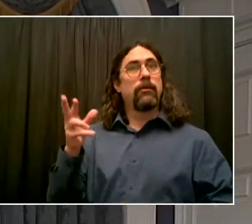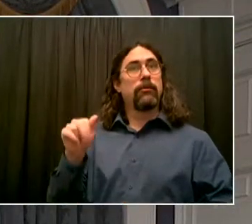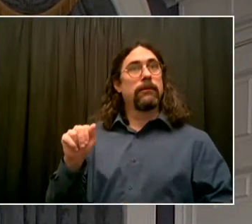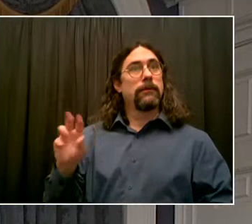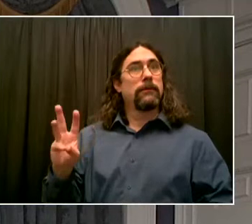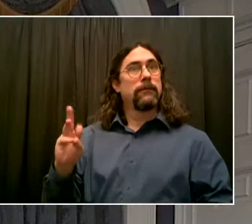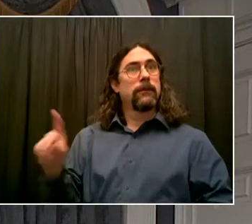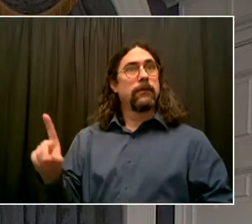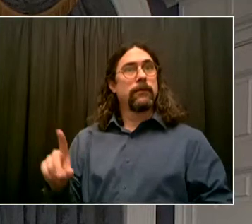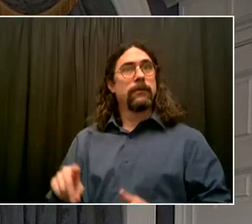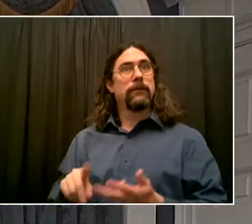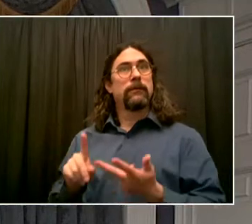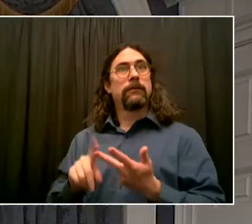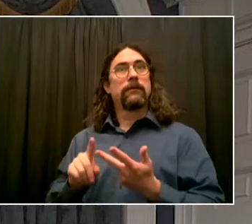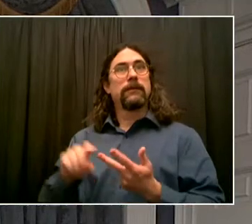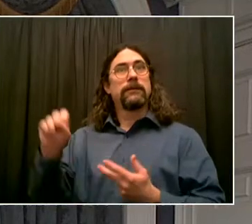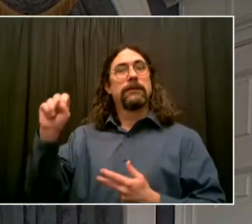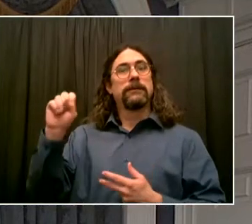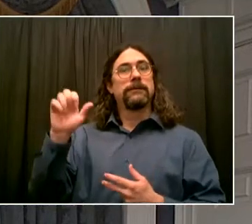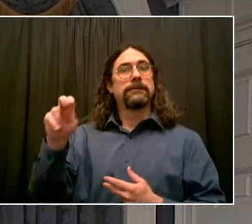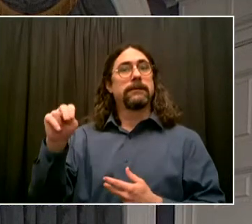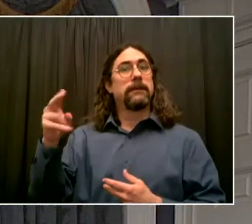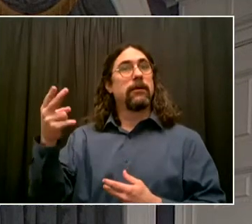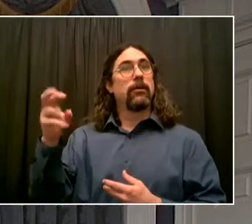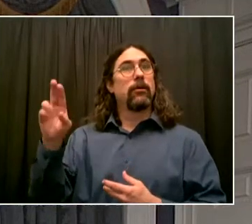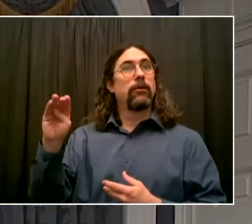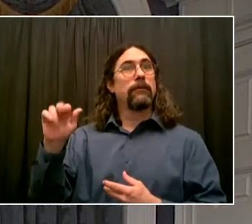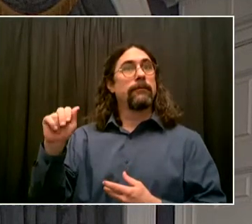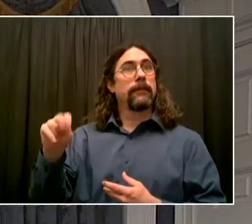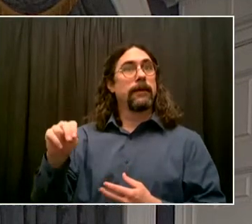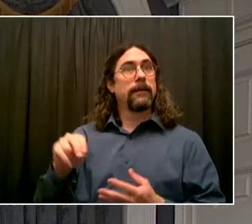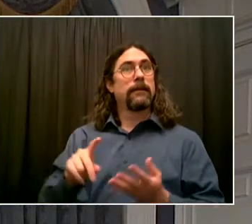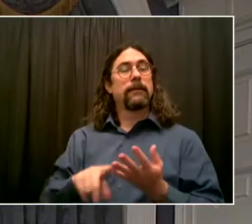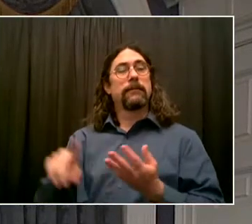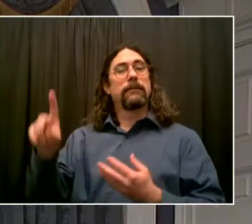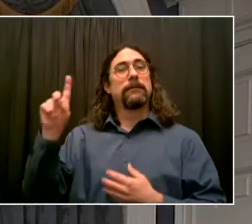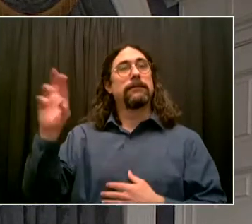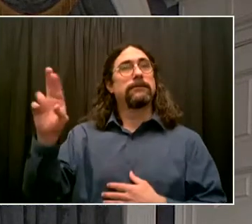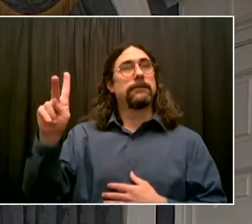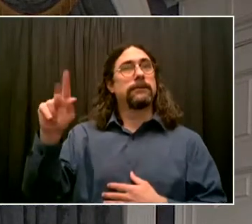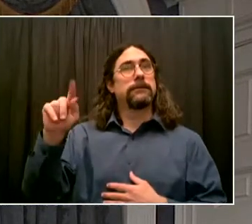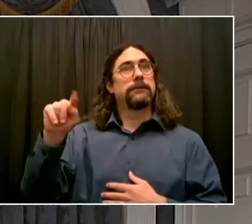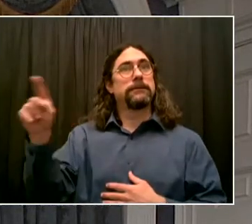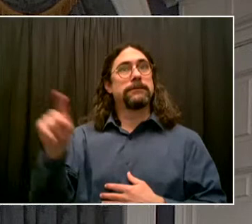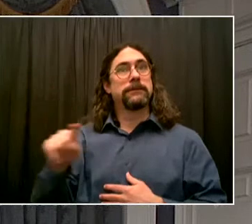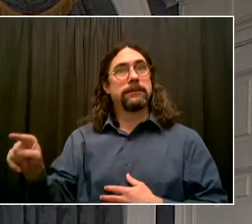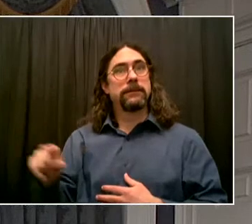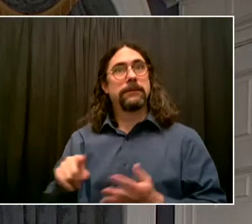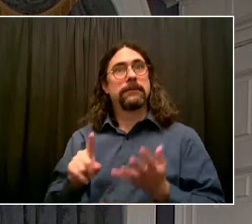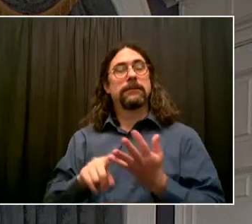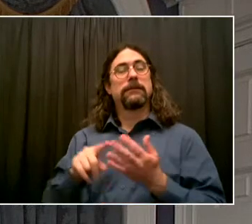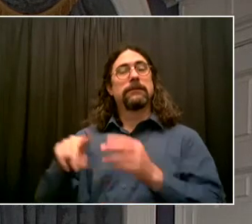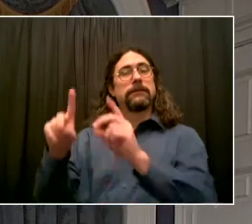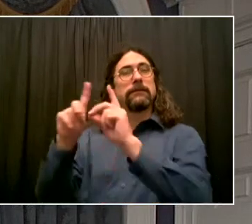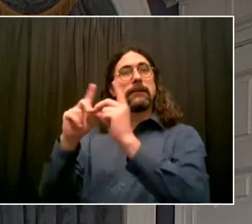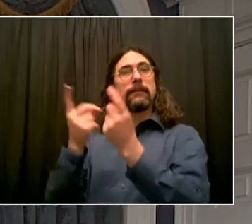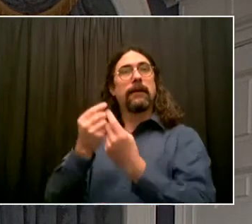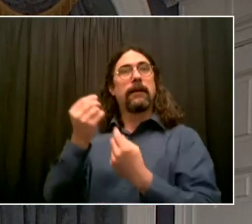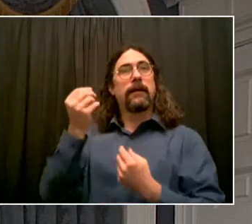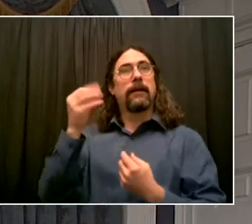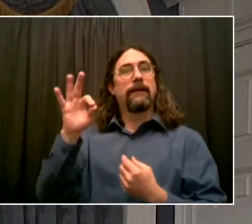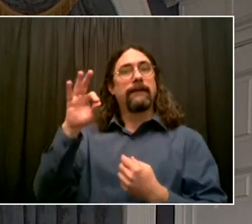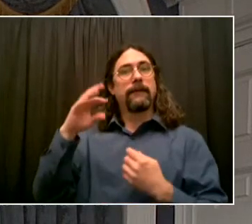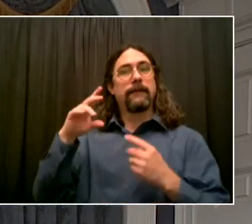Deputy Commissioner of the Department of Health and Mental Hygiene, Myla Harrison, and by Senior Advisor Dr. Jay Varma. First question today goes to